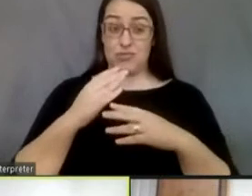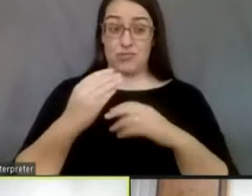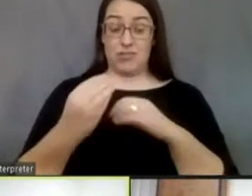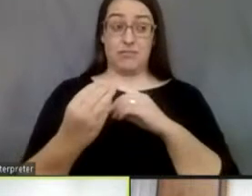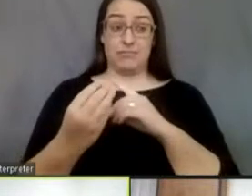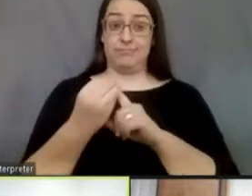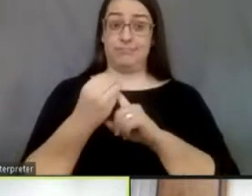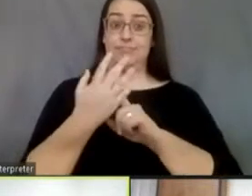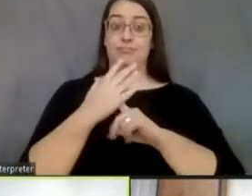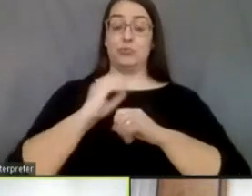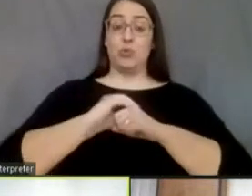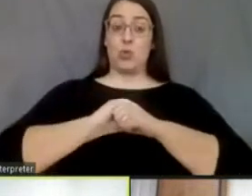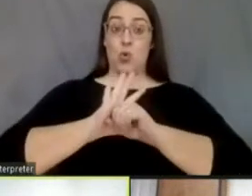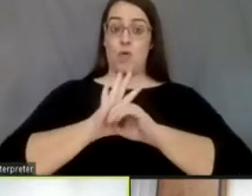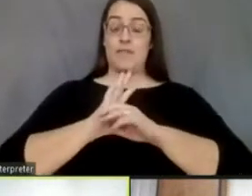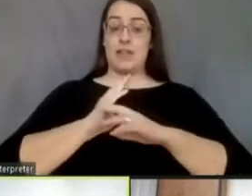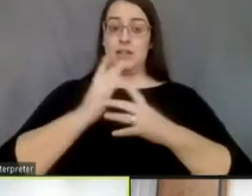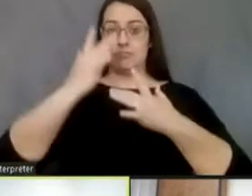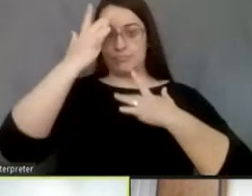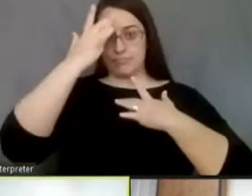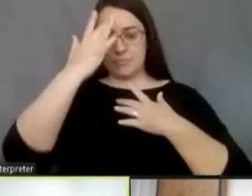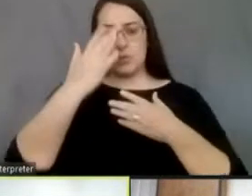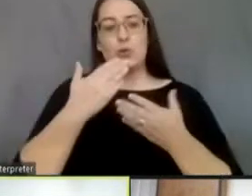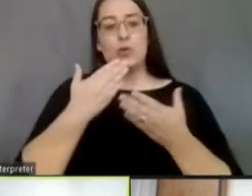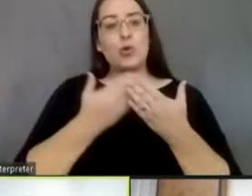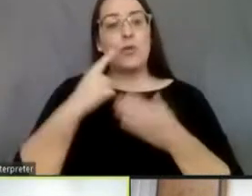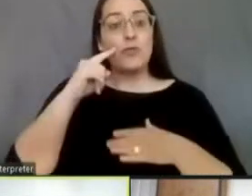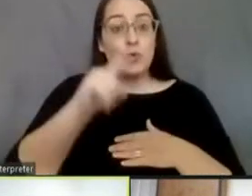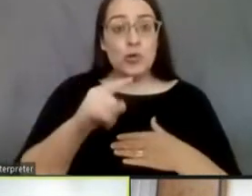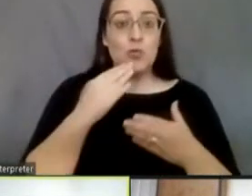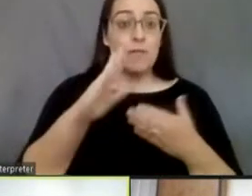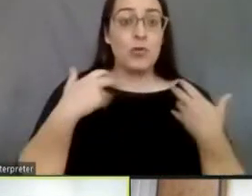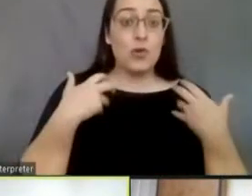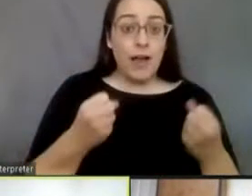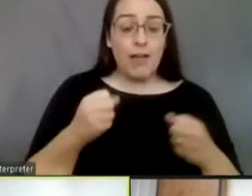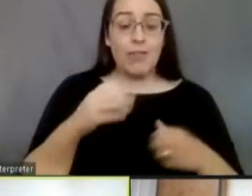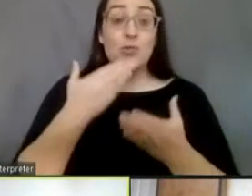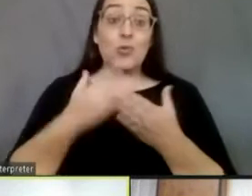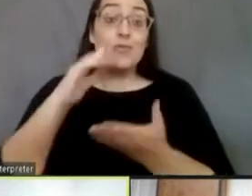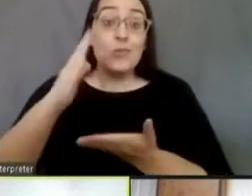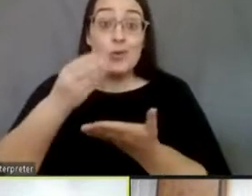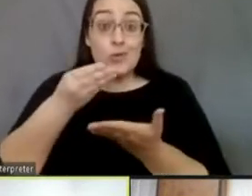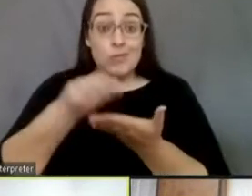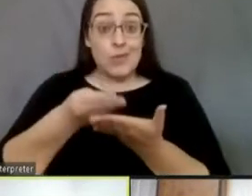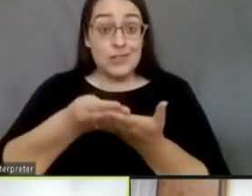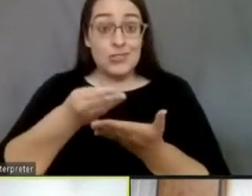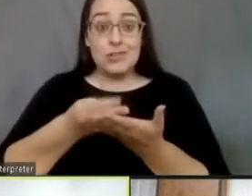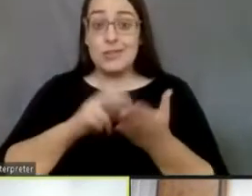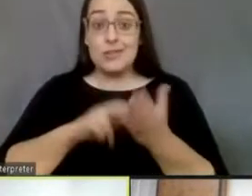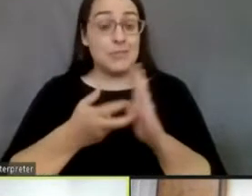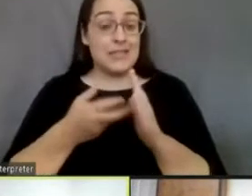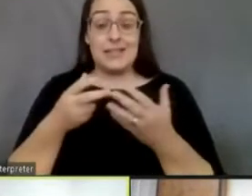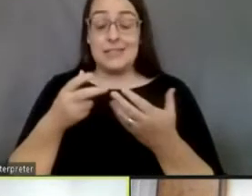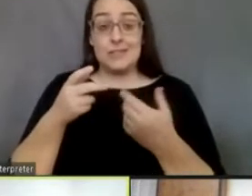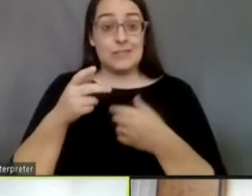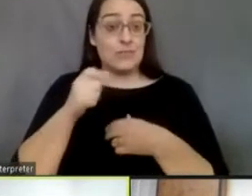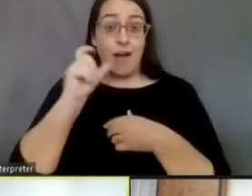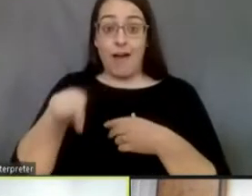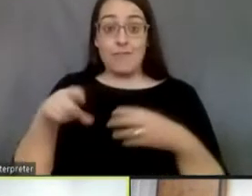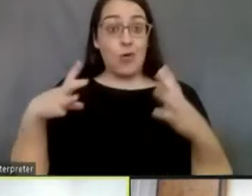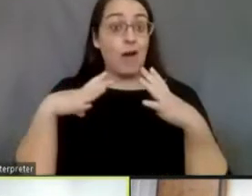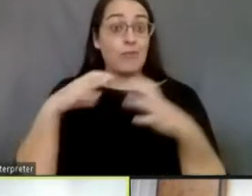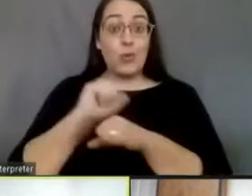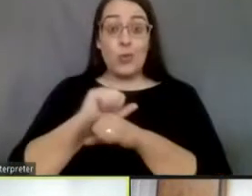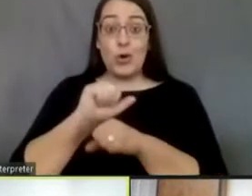your health, but it's also good for your personal budget, because that's time you won't be taking off from work. It's good for your